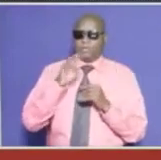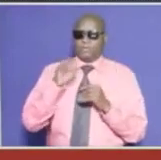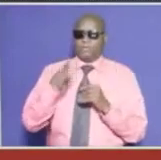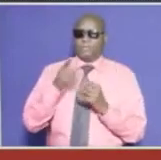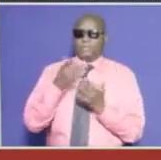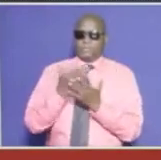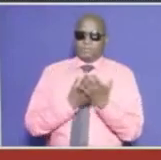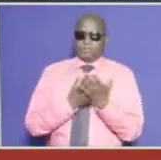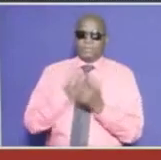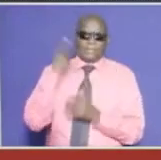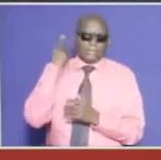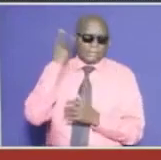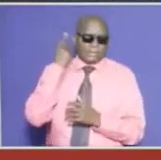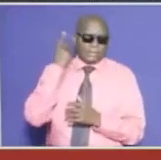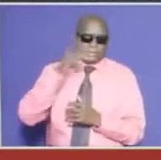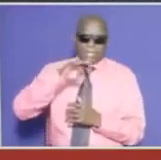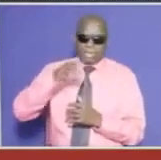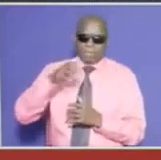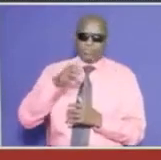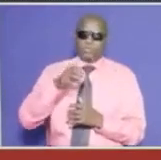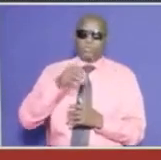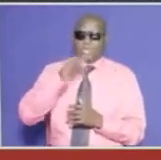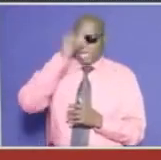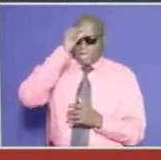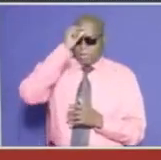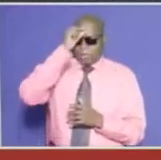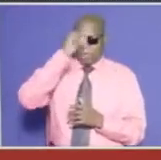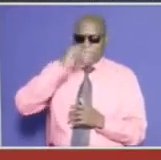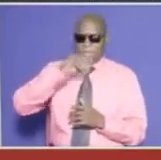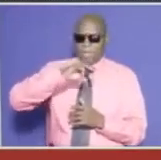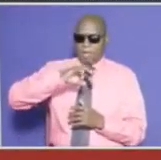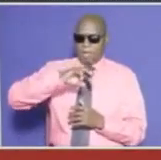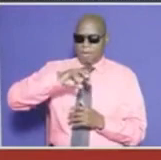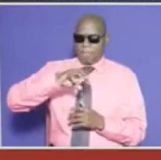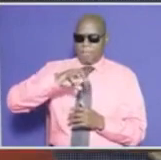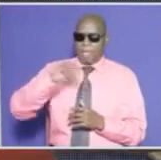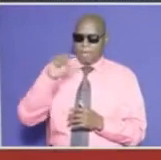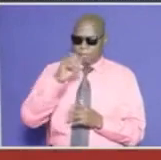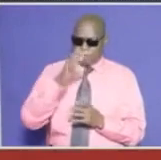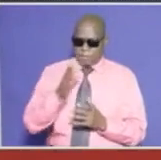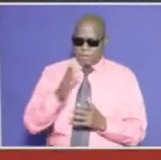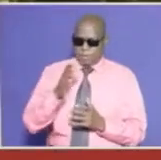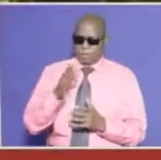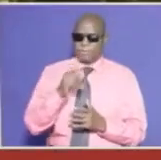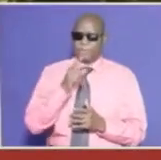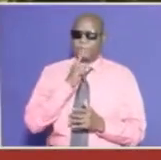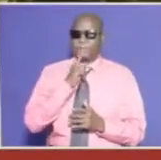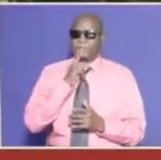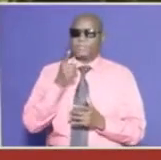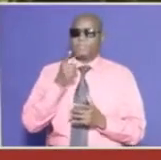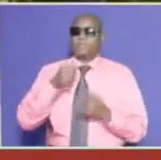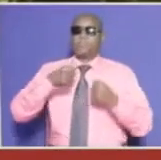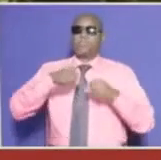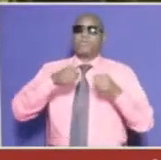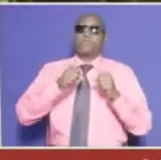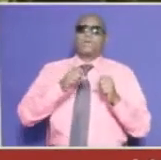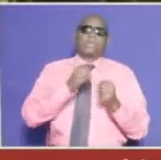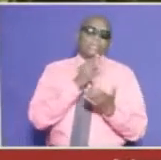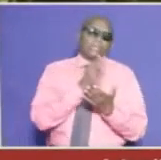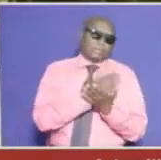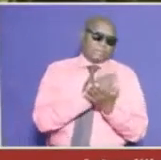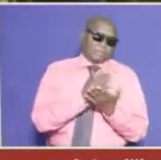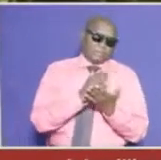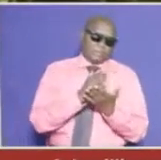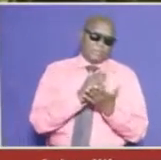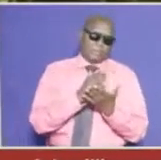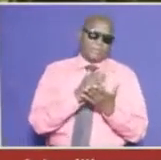Away from that, and Kisii County Governor Simba Arati has said the government has plans to arrest him for bringing insanity in the boda-boda industry sector in Kisii